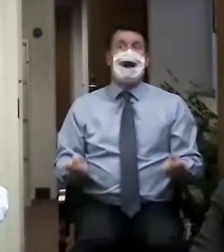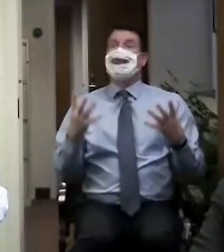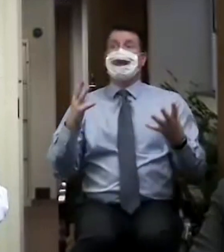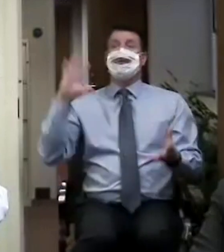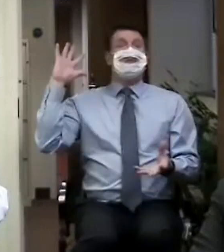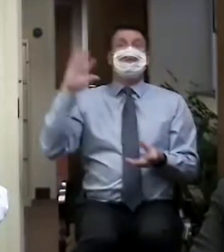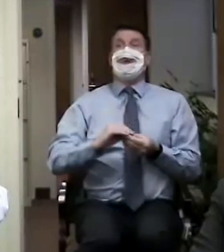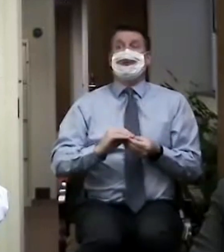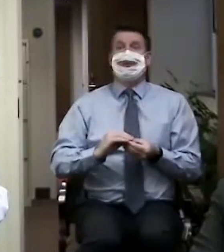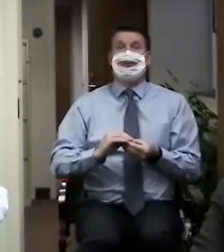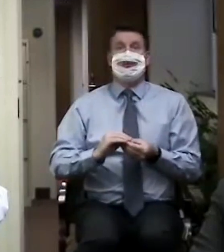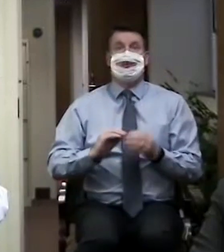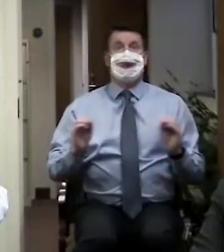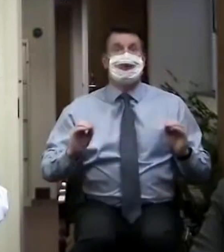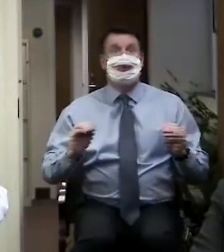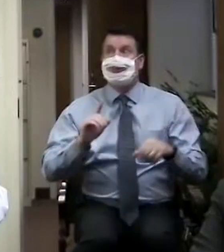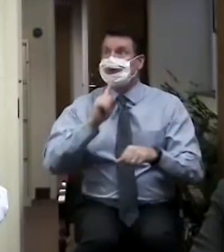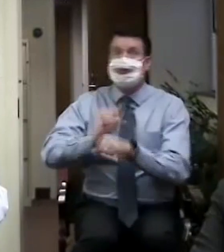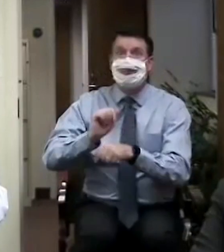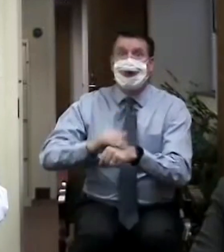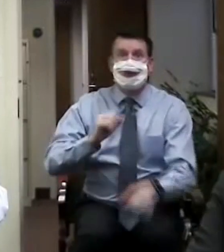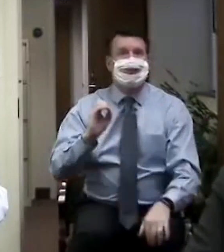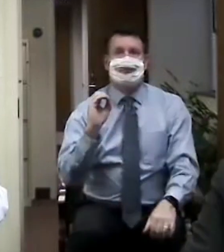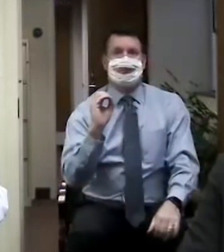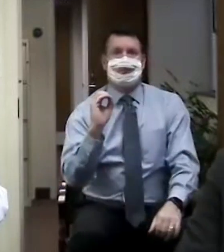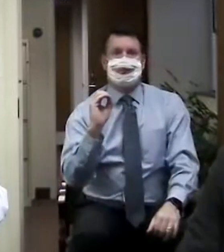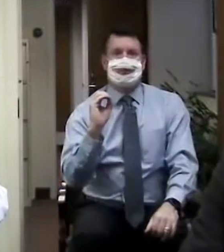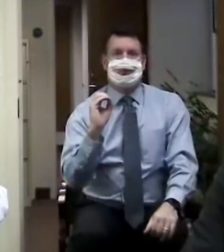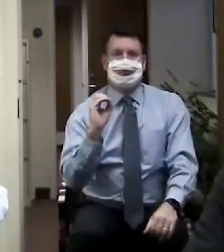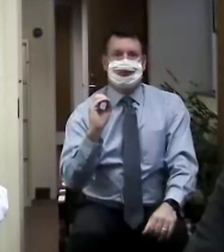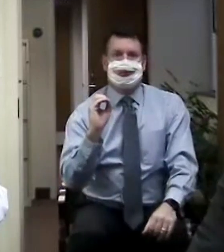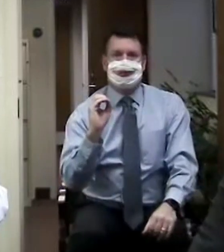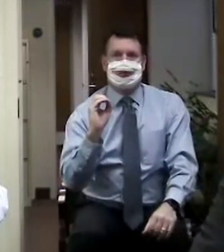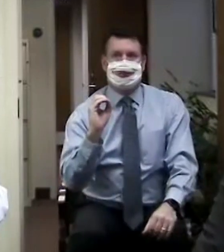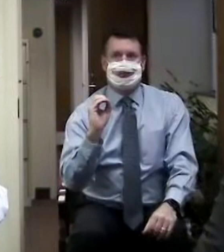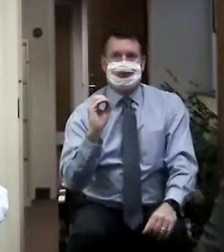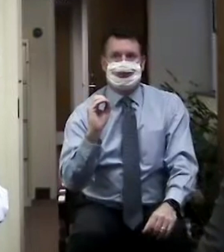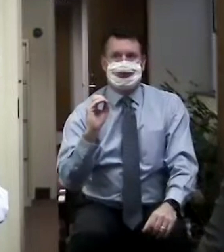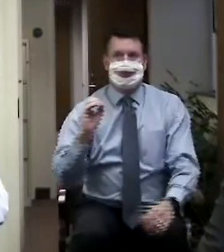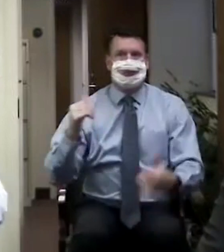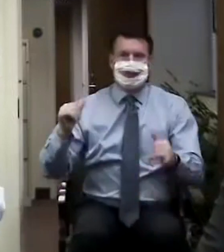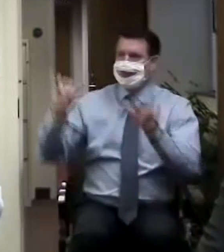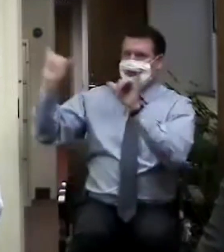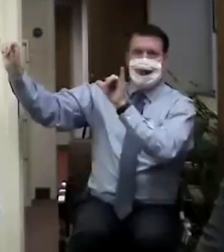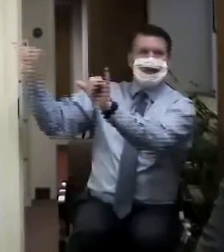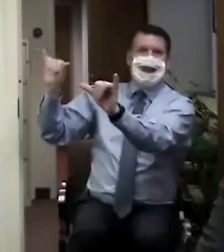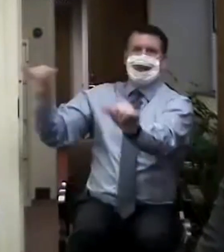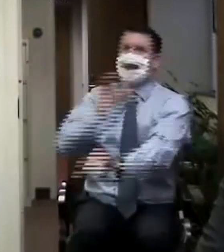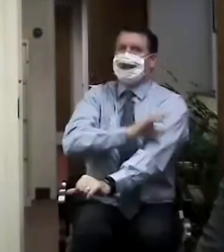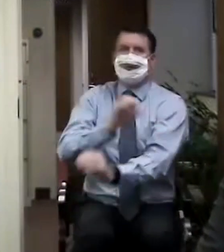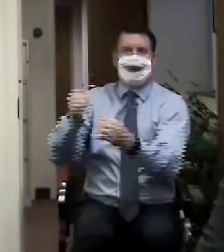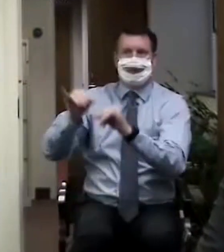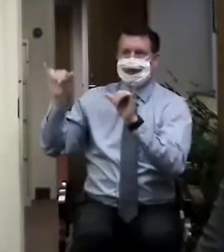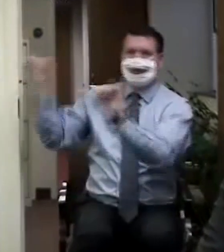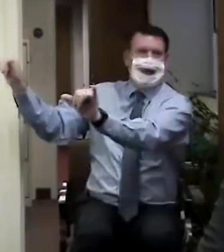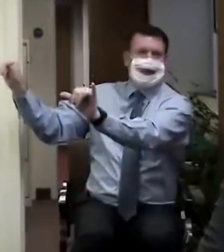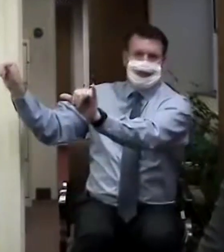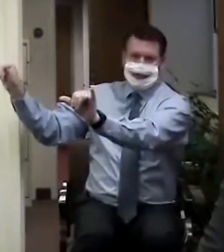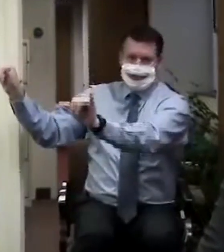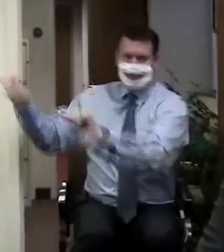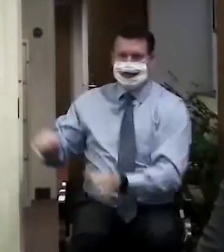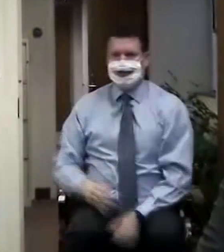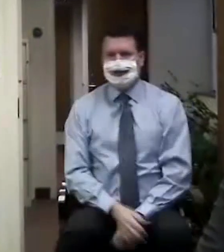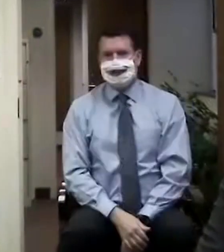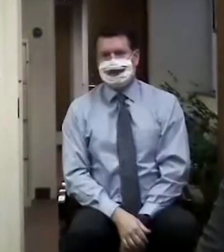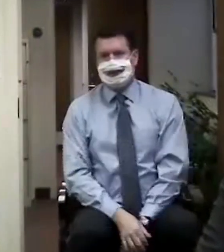by Wendy Wright with Spectrum News. Good afternoon. Can you hear me? Perfectly. Okay, very good. My question, in addition